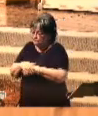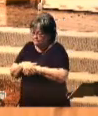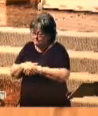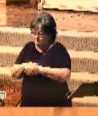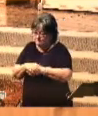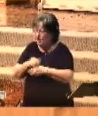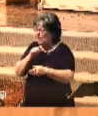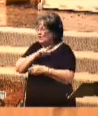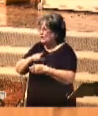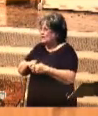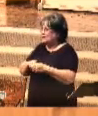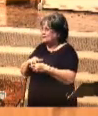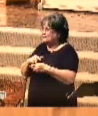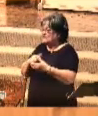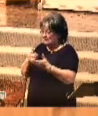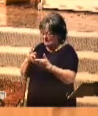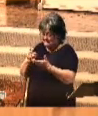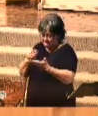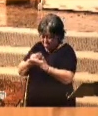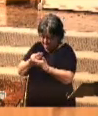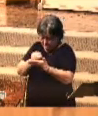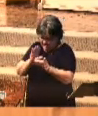I'm sorry, I don't have anything left.